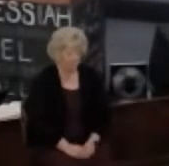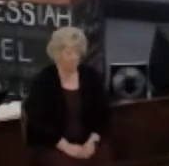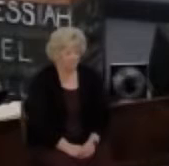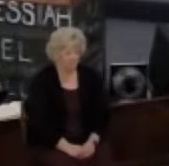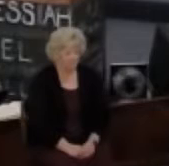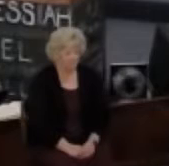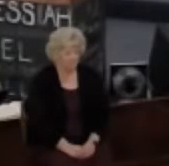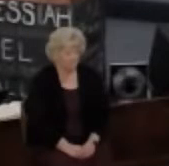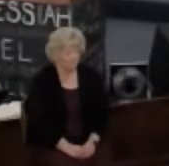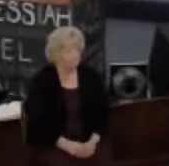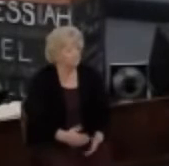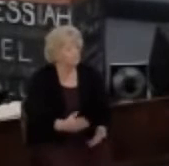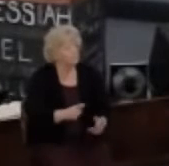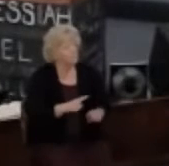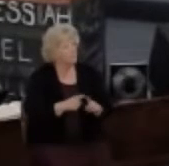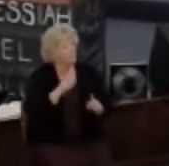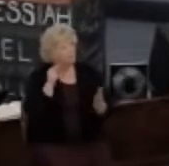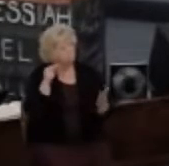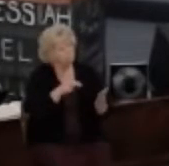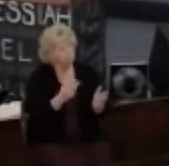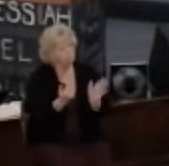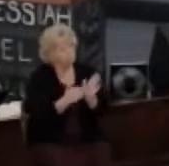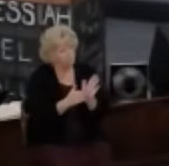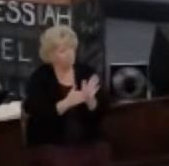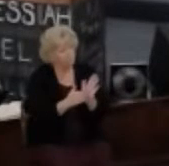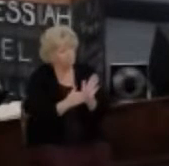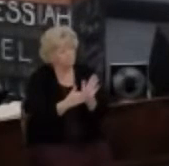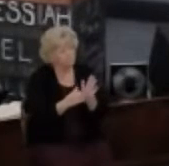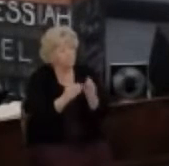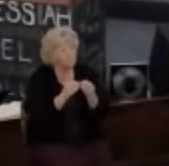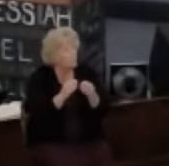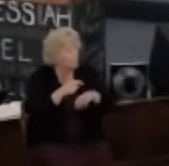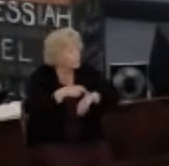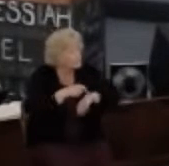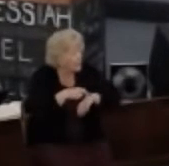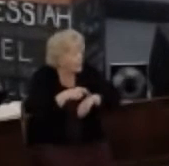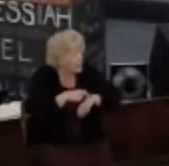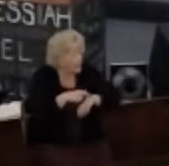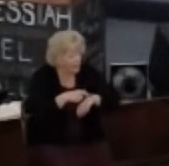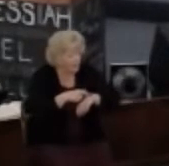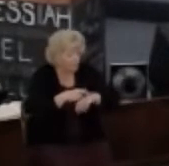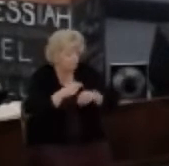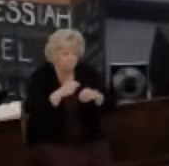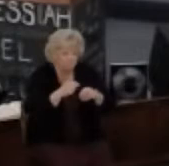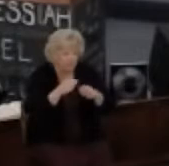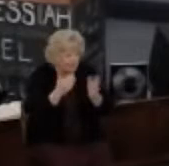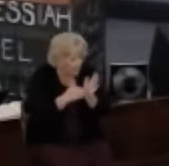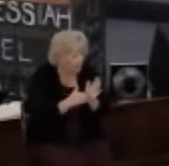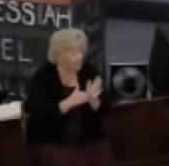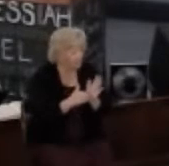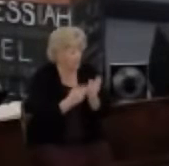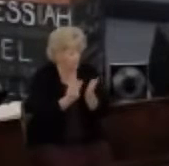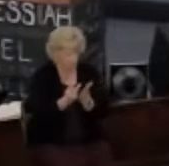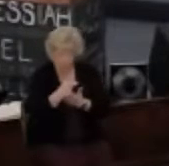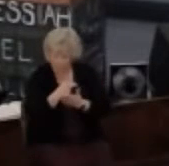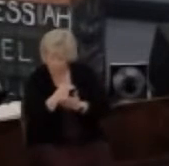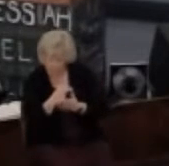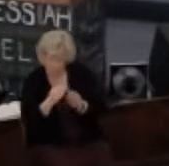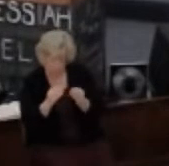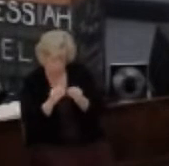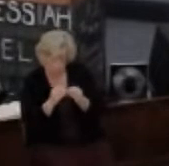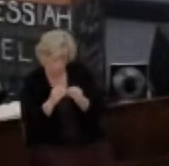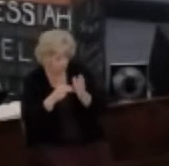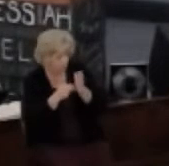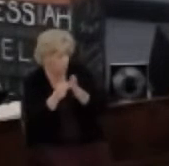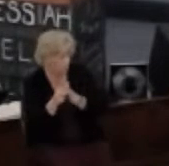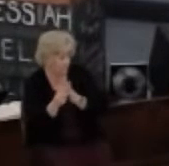But I want to go through them again. I want to spend some more time with them again. I want to review some more scripture